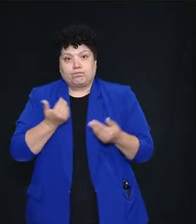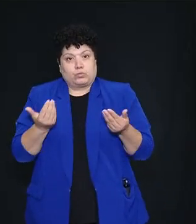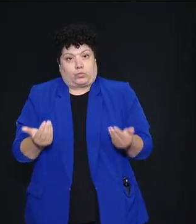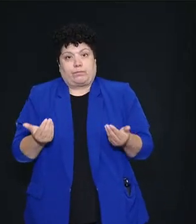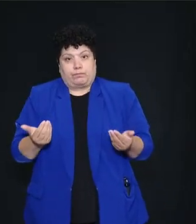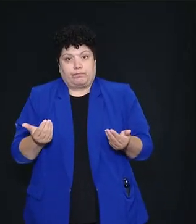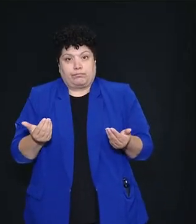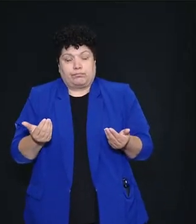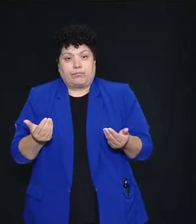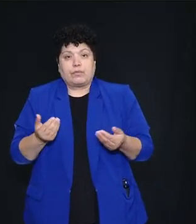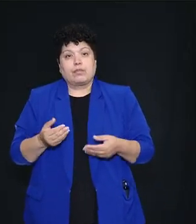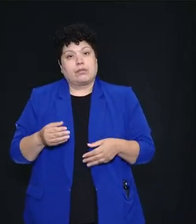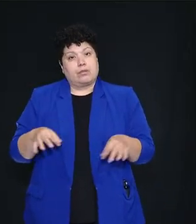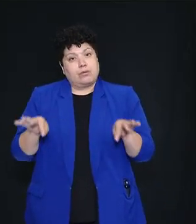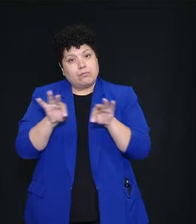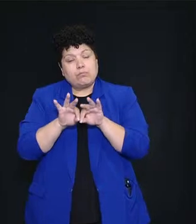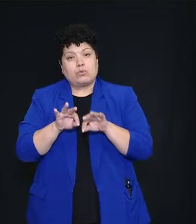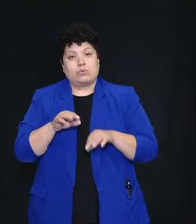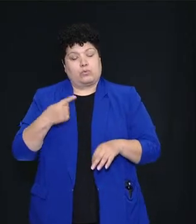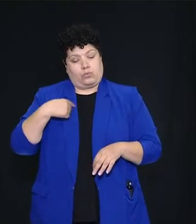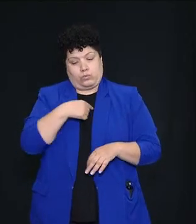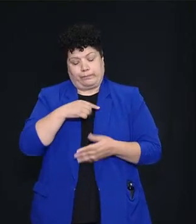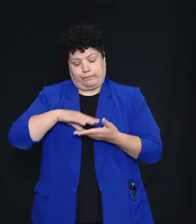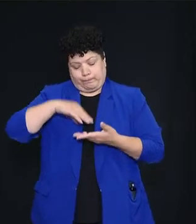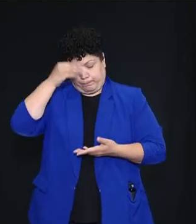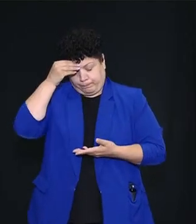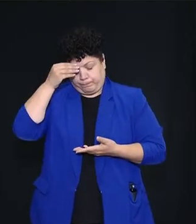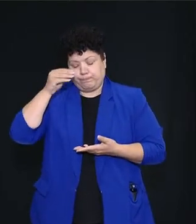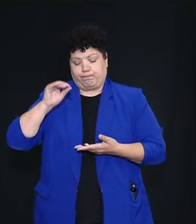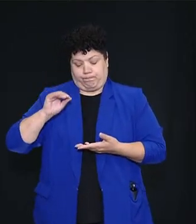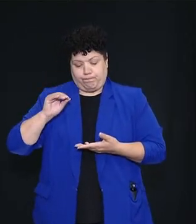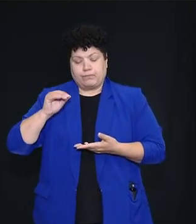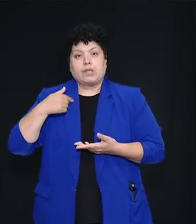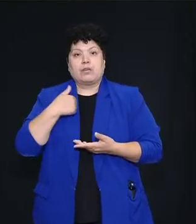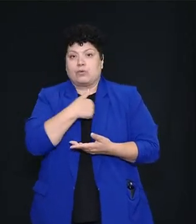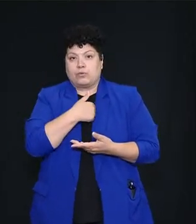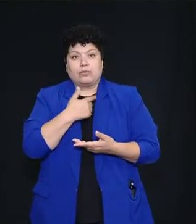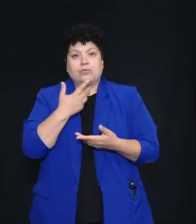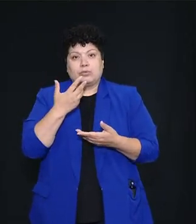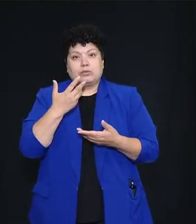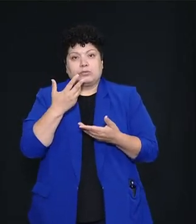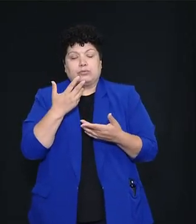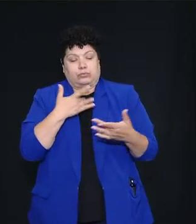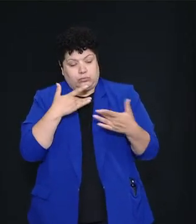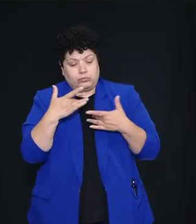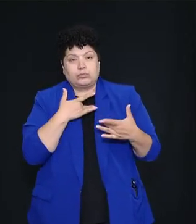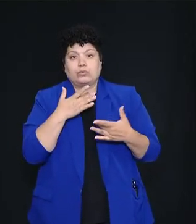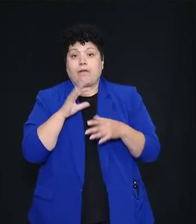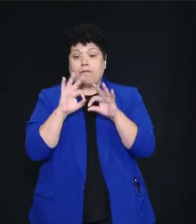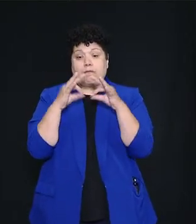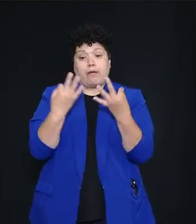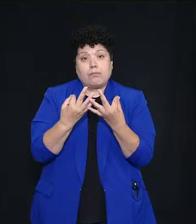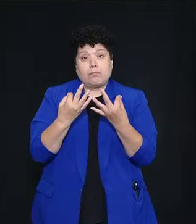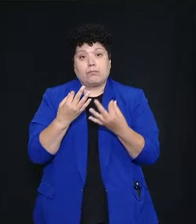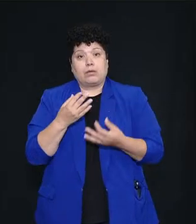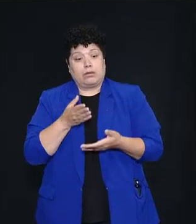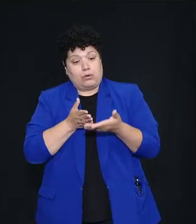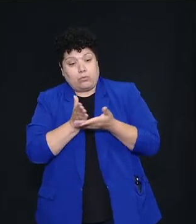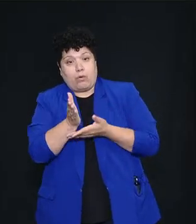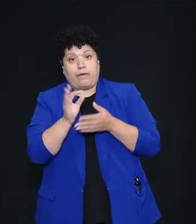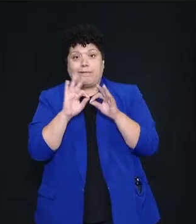serve as a warning to us, lest concern for the family and its rights